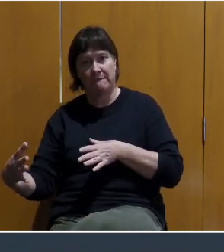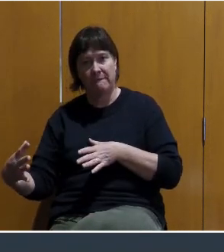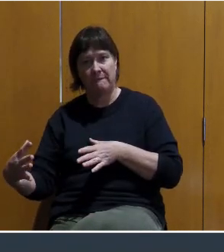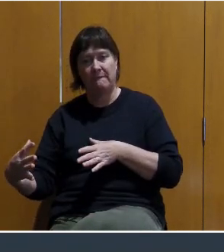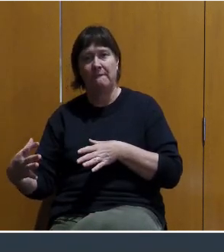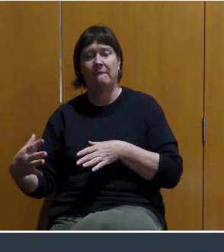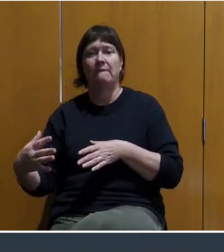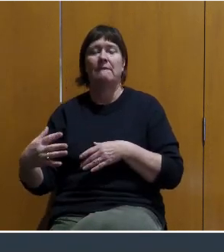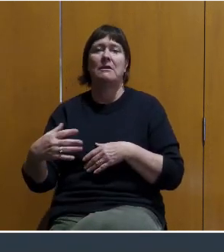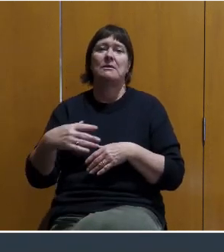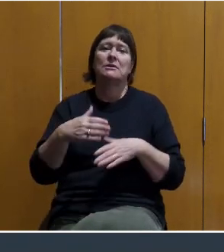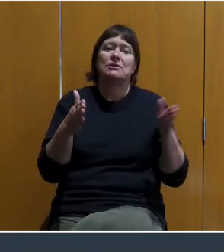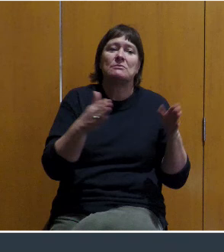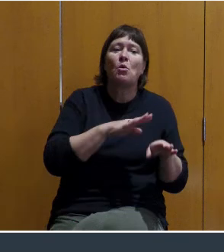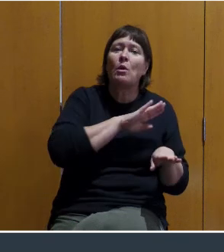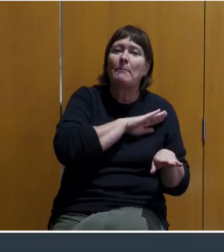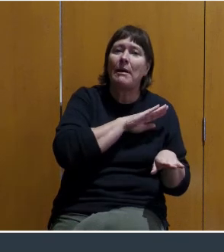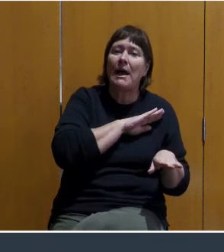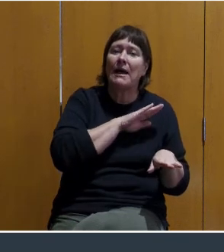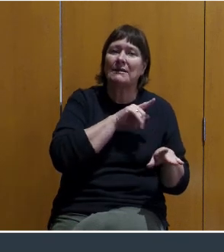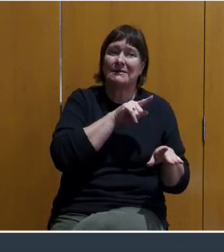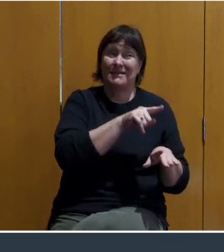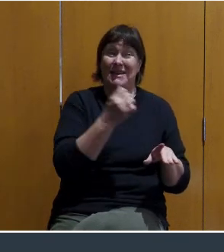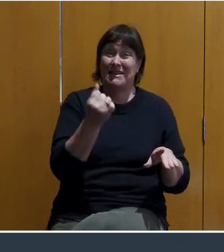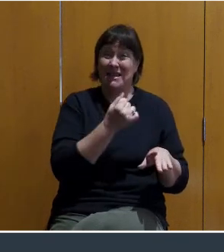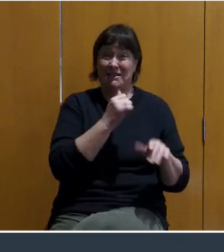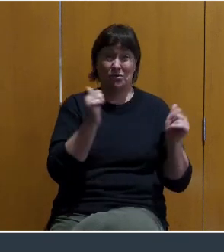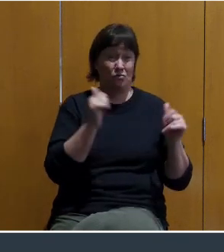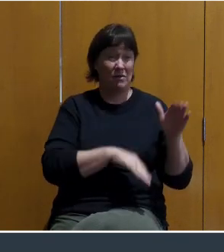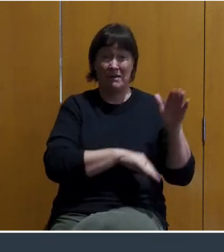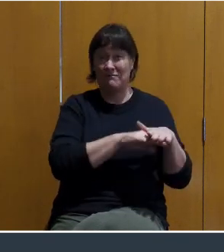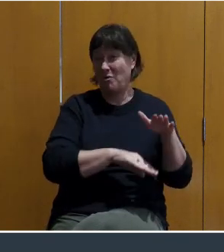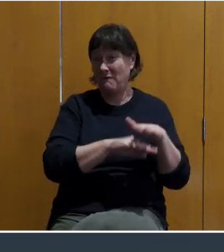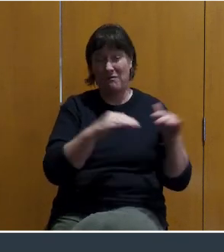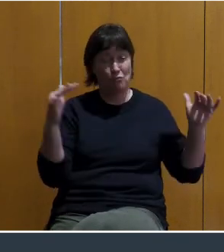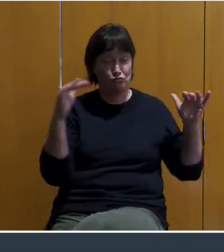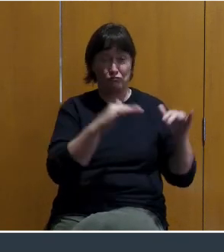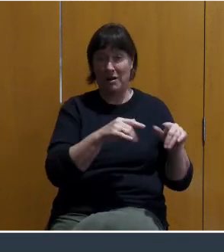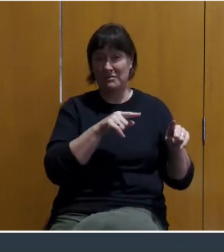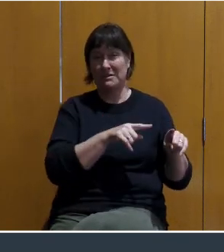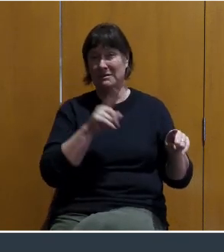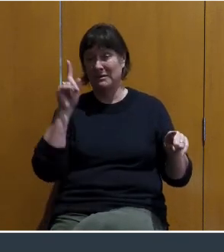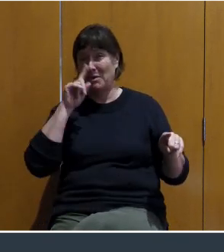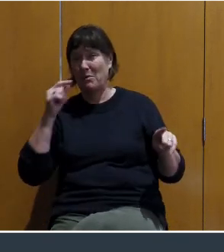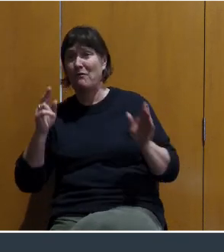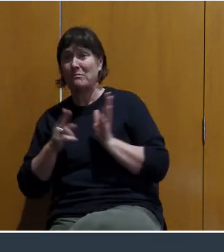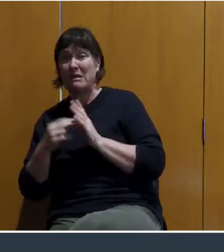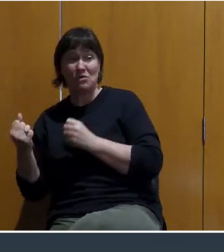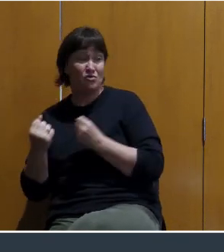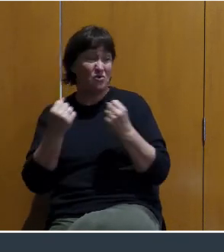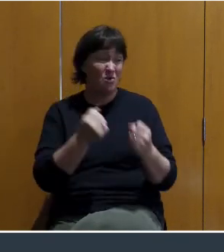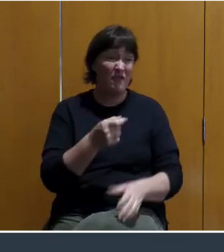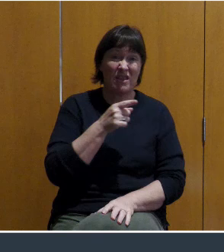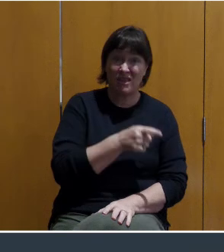such as Pacify Dog Park that are located in Hastings are already overrun, overcrowded, and through that it's creating additional potential